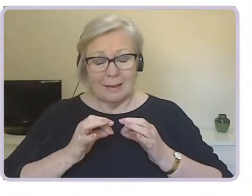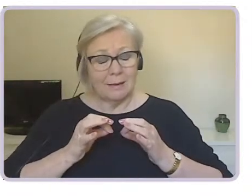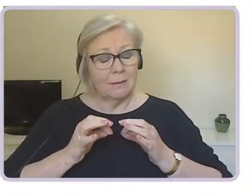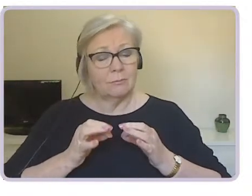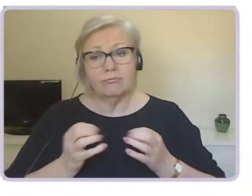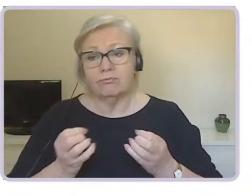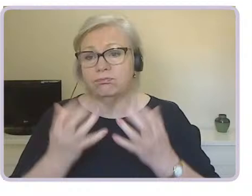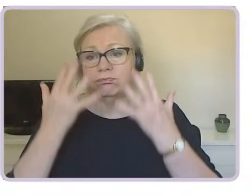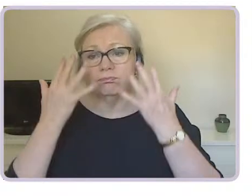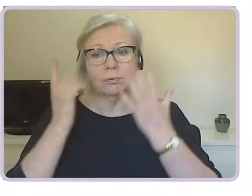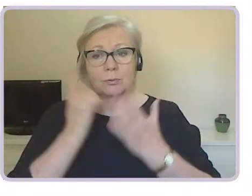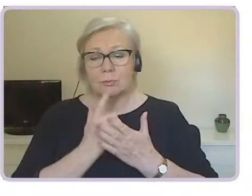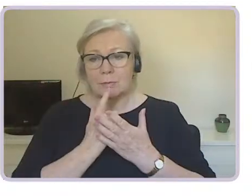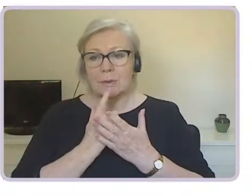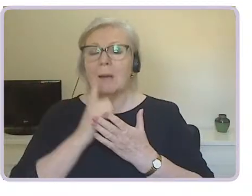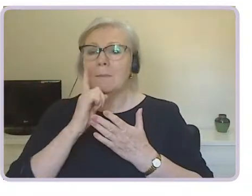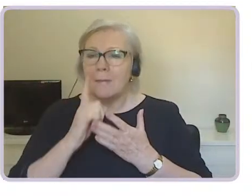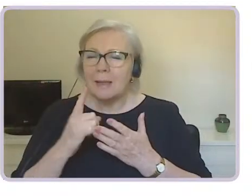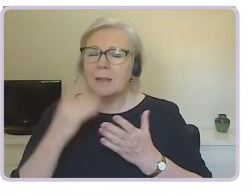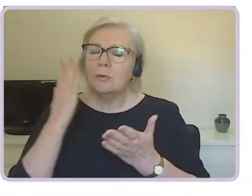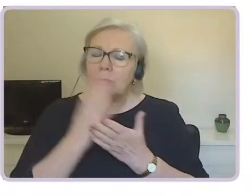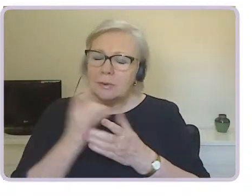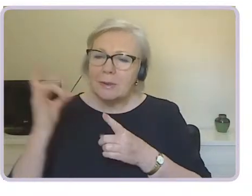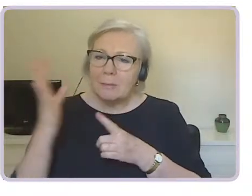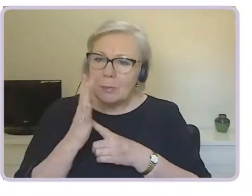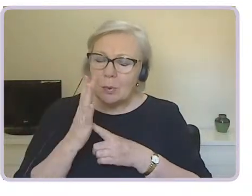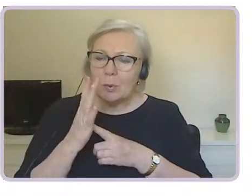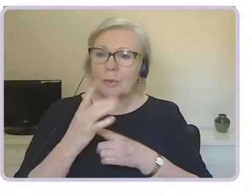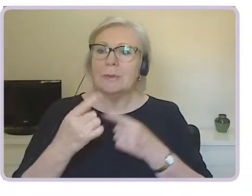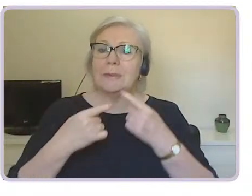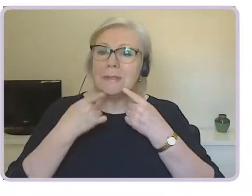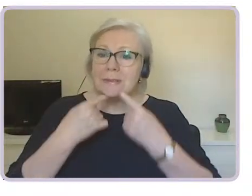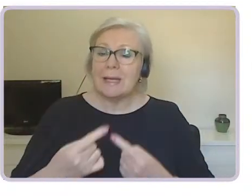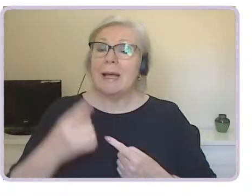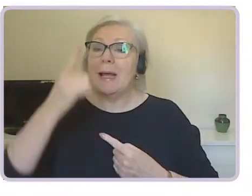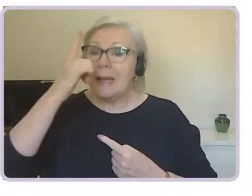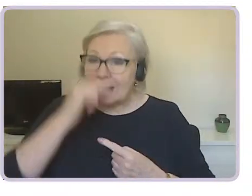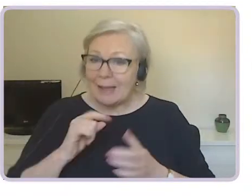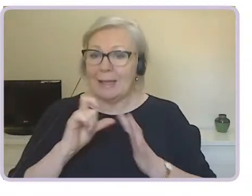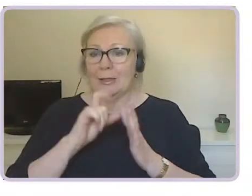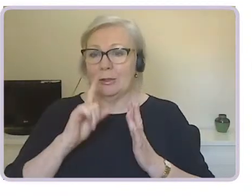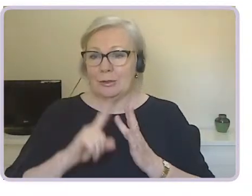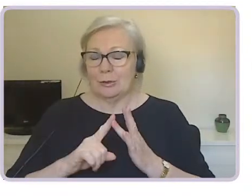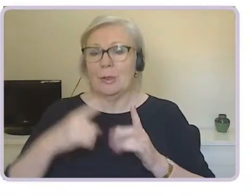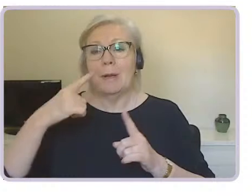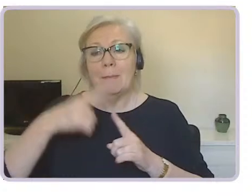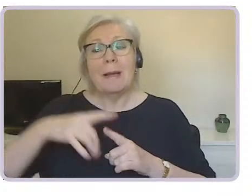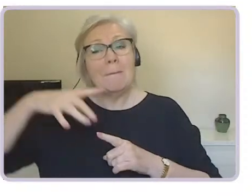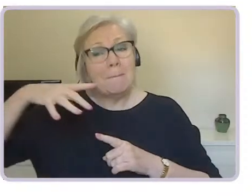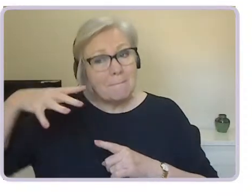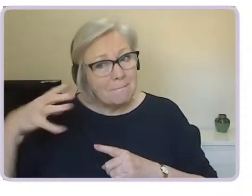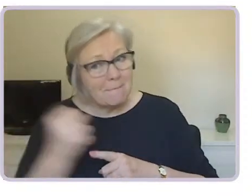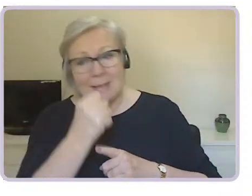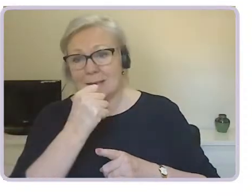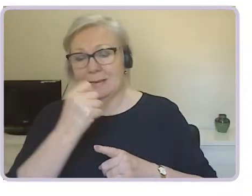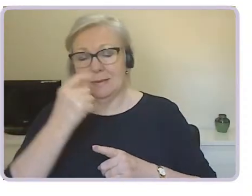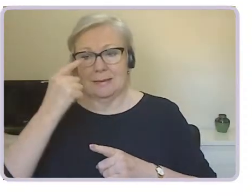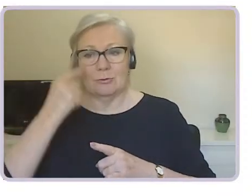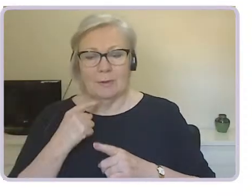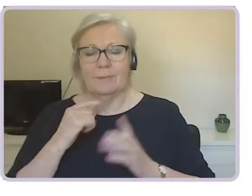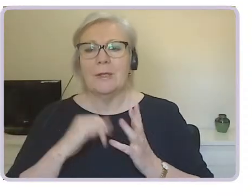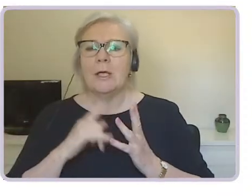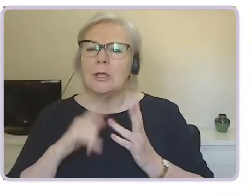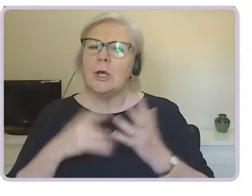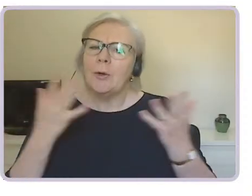to also share the message from our peer leaders that it can be done and it really must be undertaken. And so that speaks quite a lot